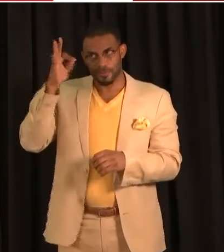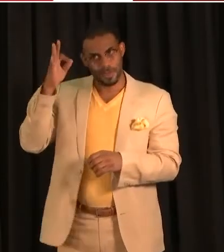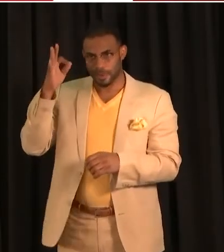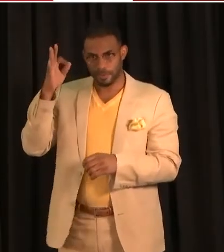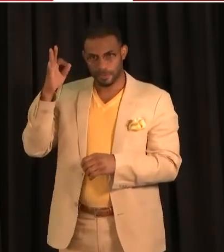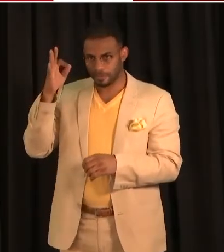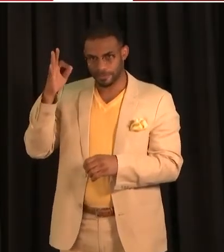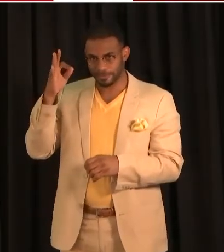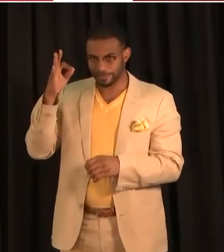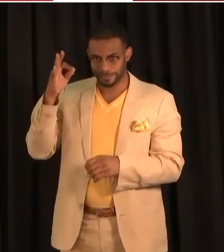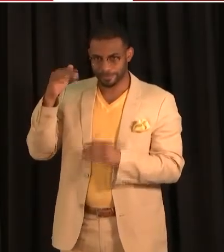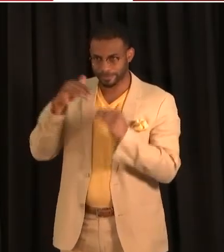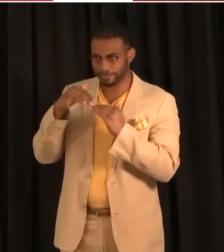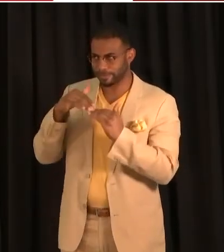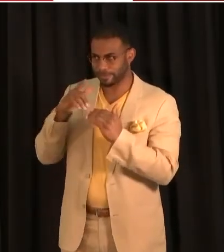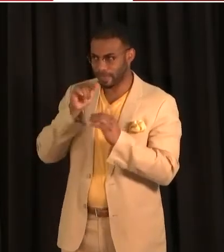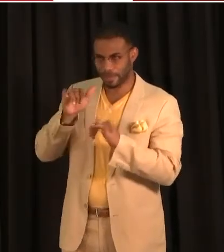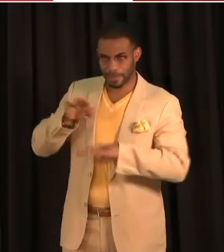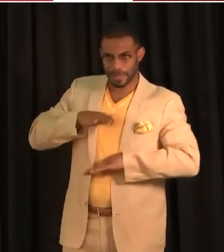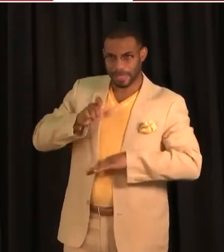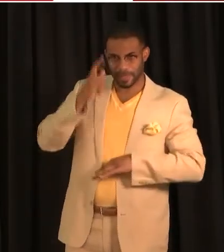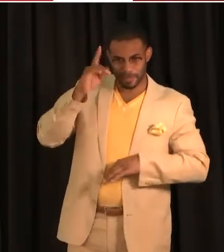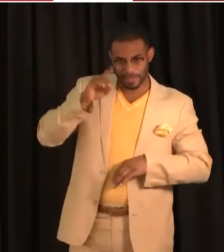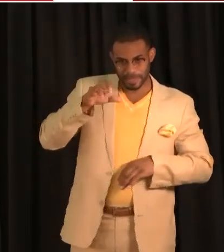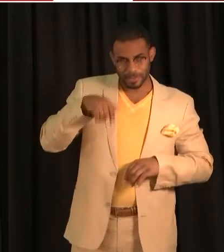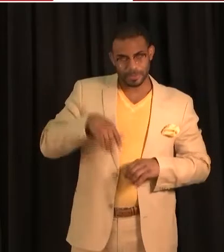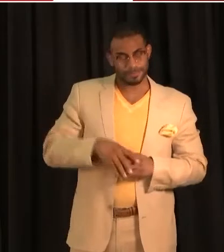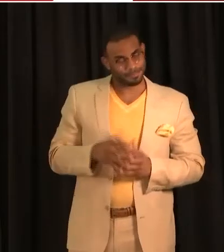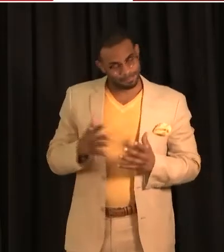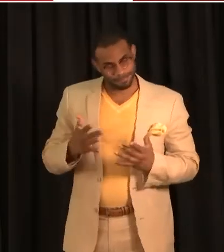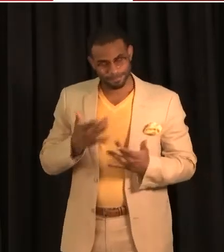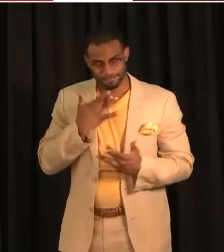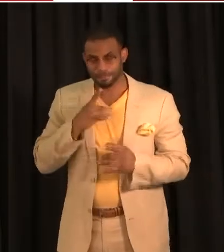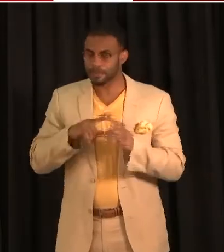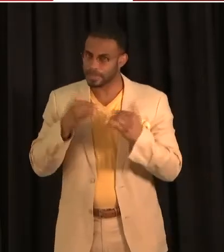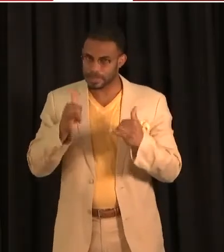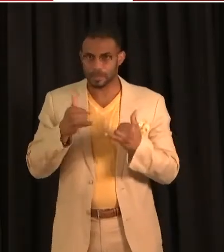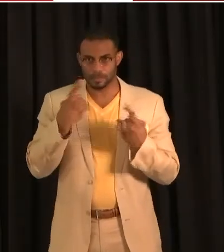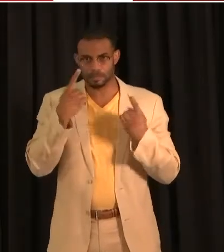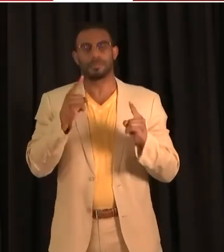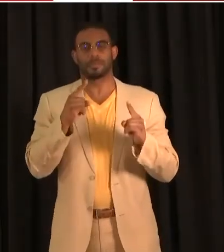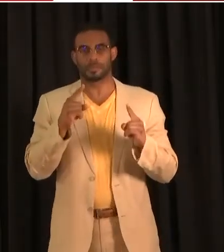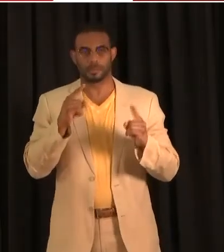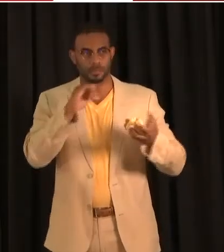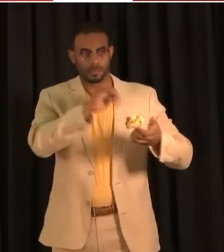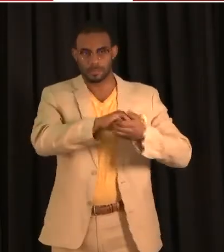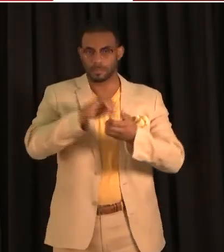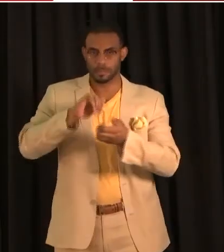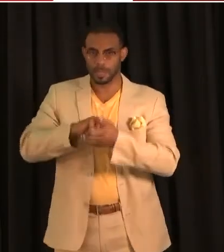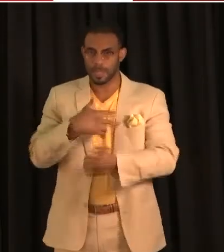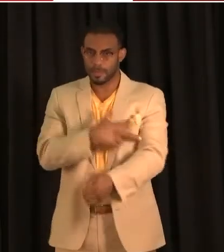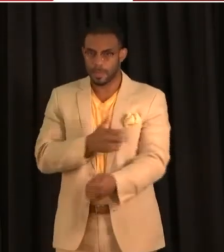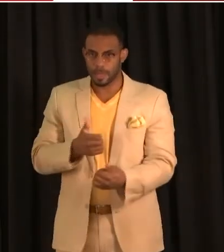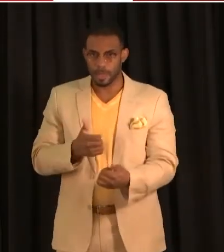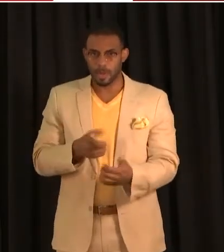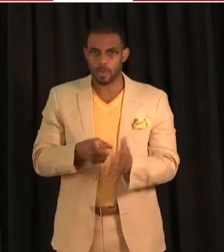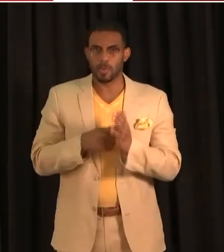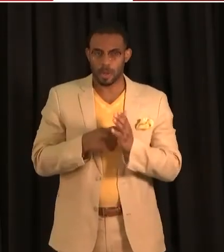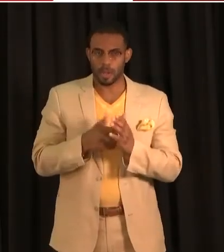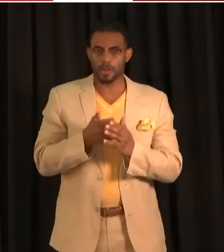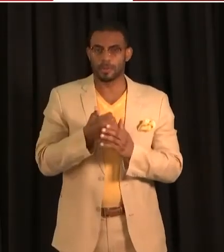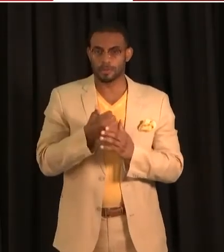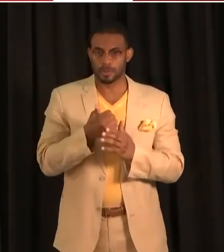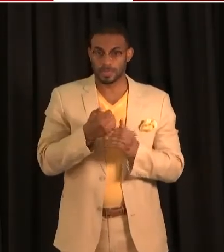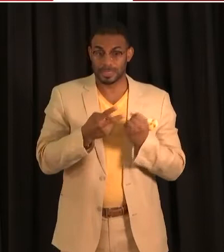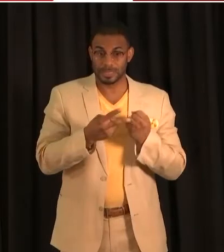federal colleagues weren't able to meet the need of the district as well. The Pfizer vaccine requires something called ultra